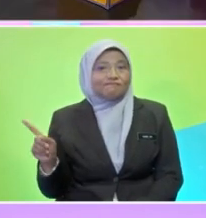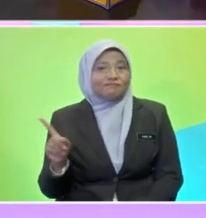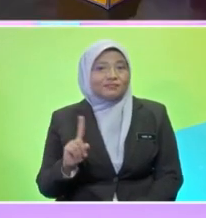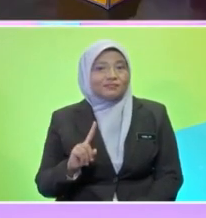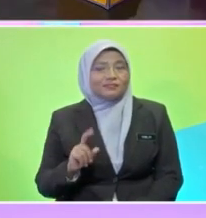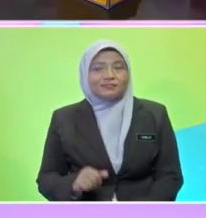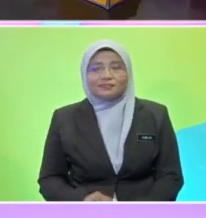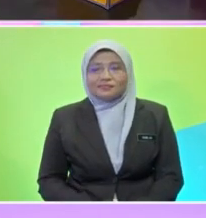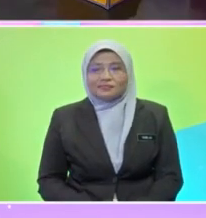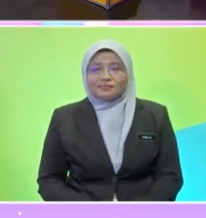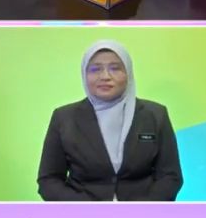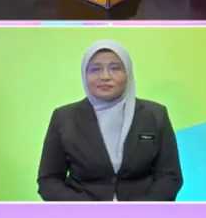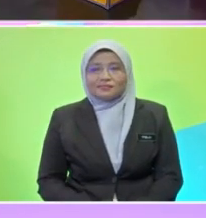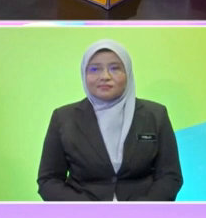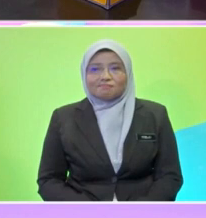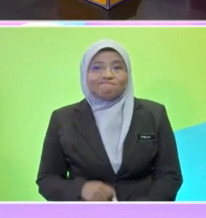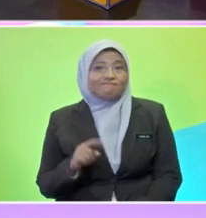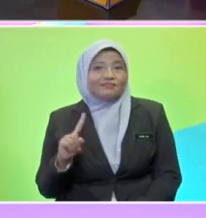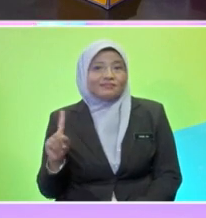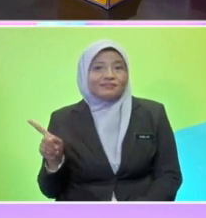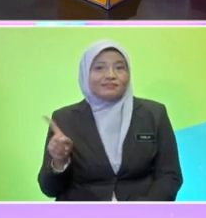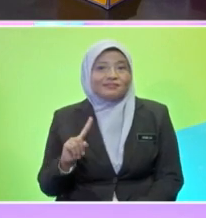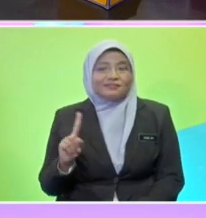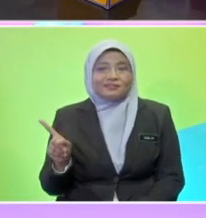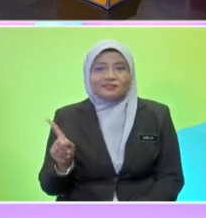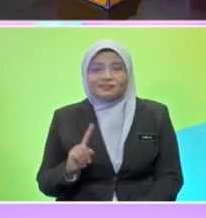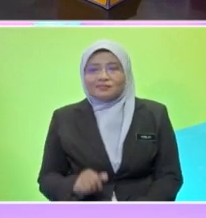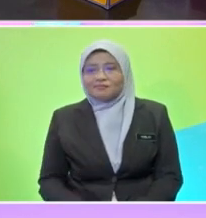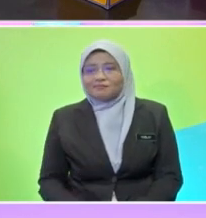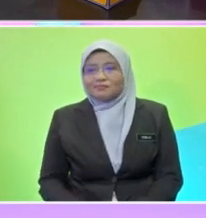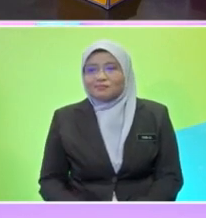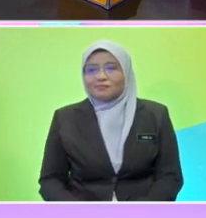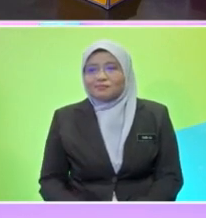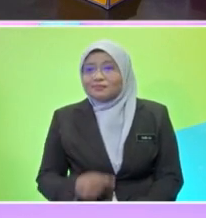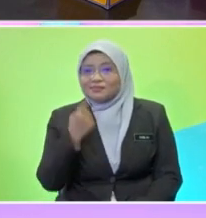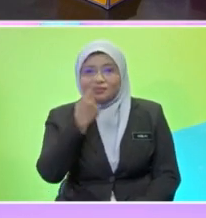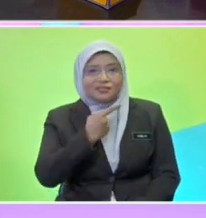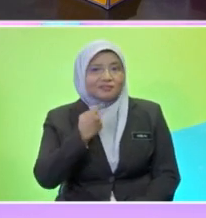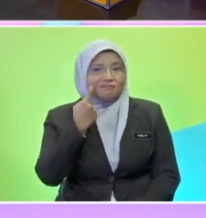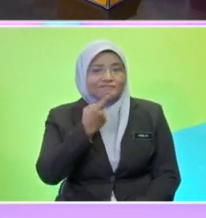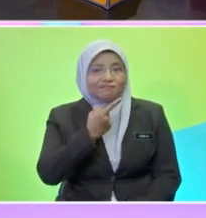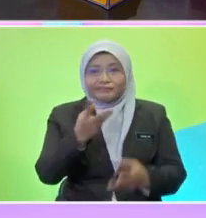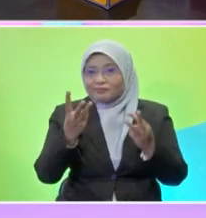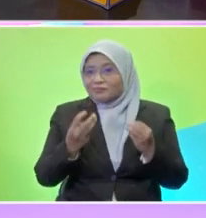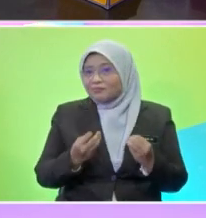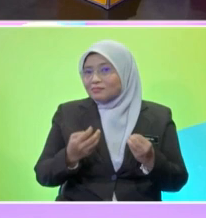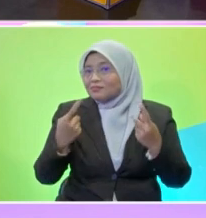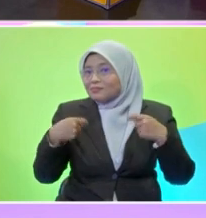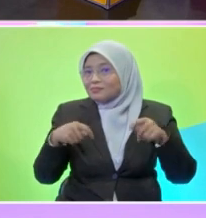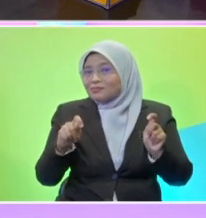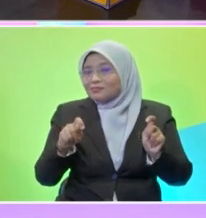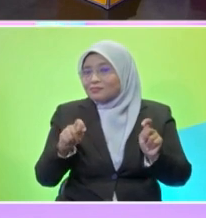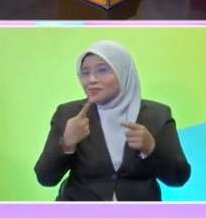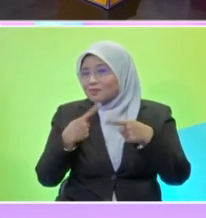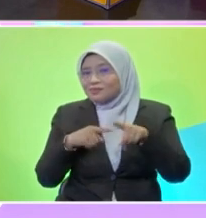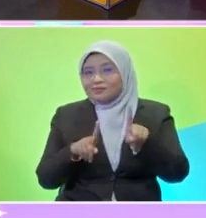where are you? Where is the love? I like that song. Right. Okay, anyone? Okay, where? Anyone? You have